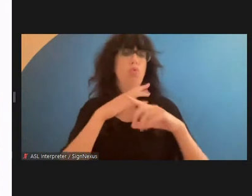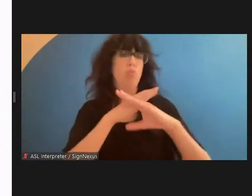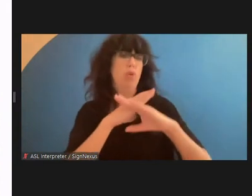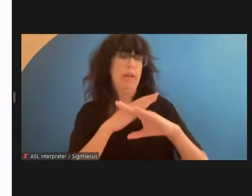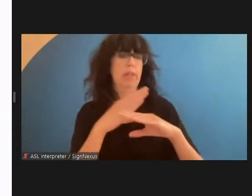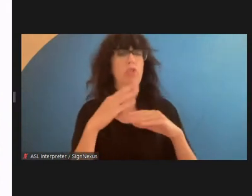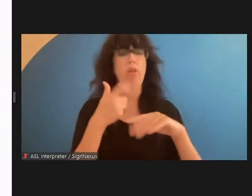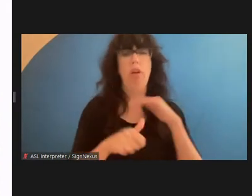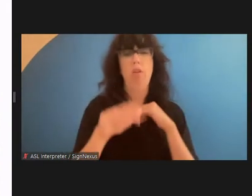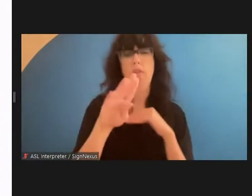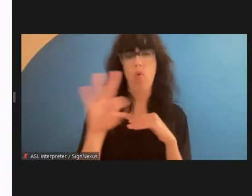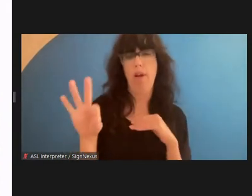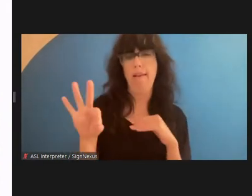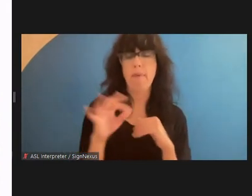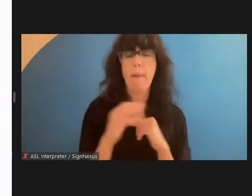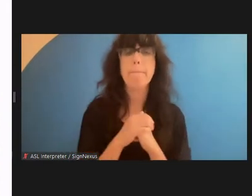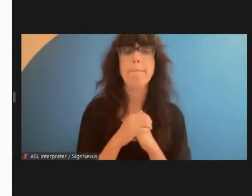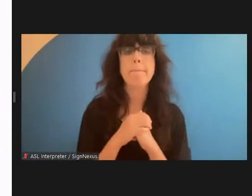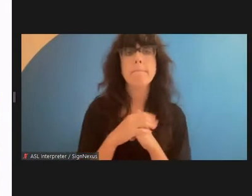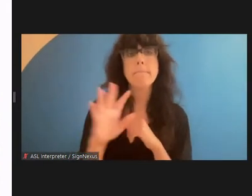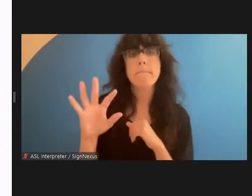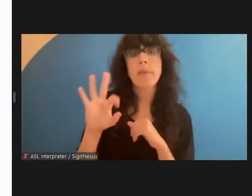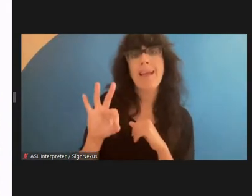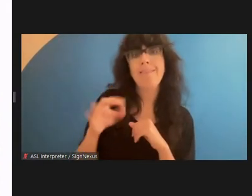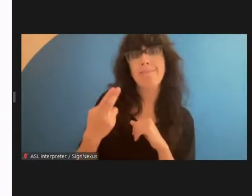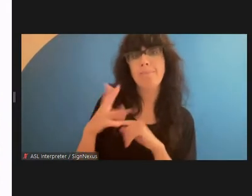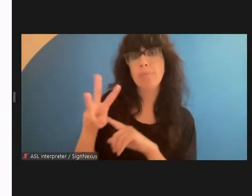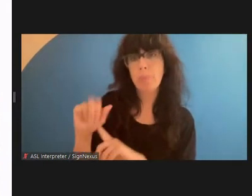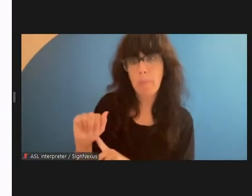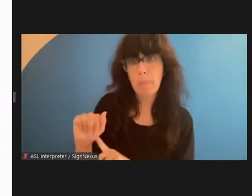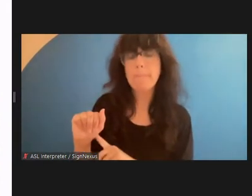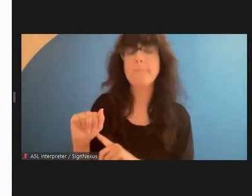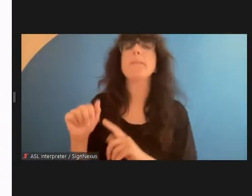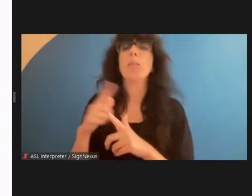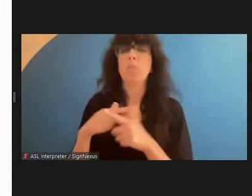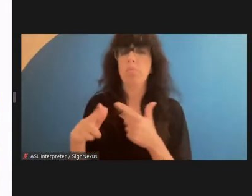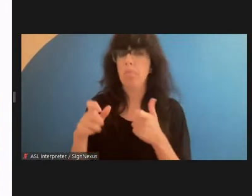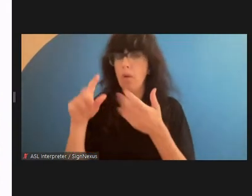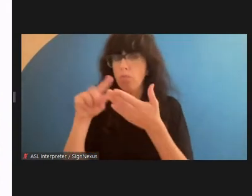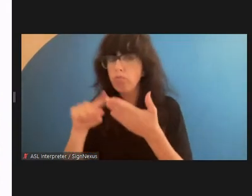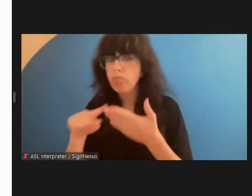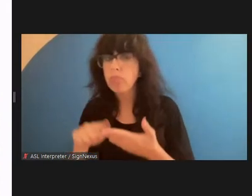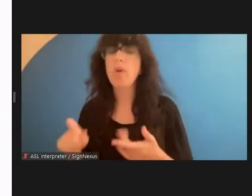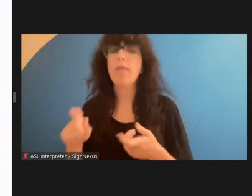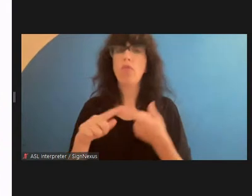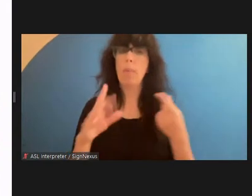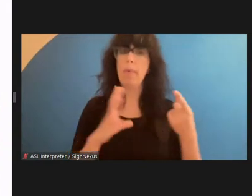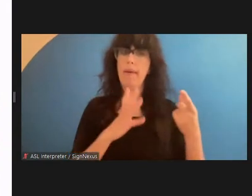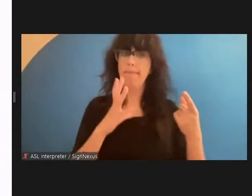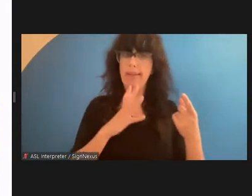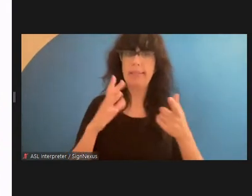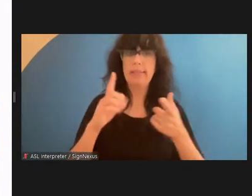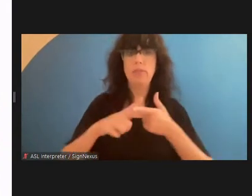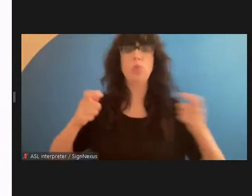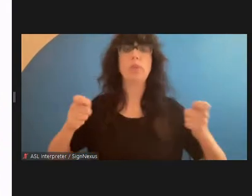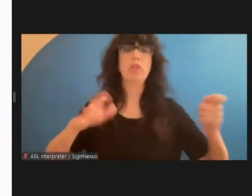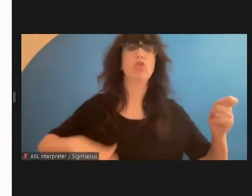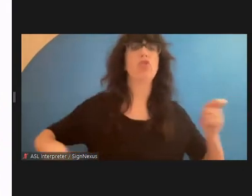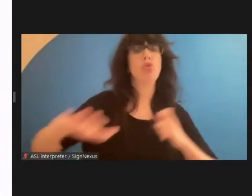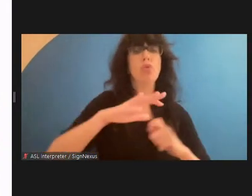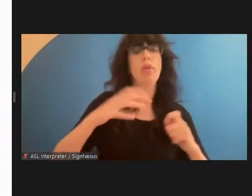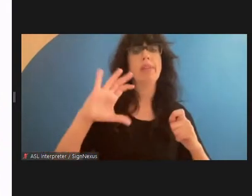4f federal highway administration has concurrence on a proposed finding from officials with jurisdiction over central park and the high